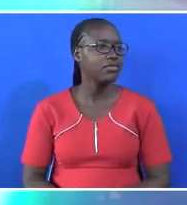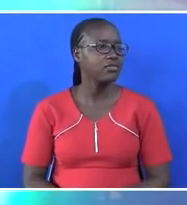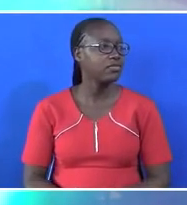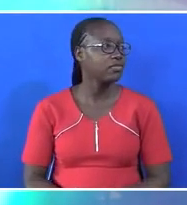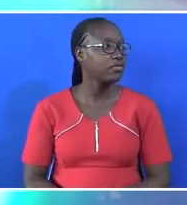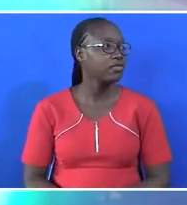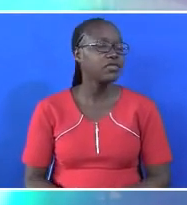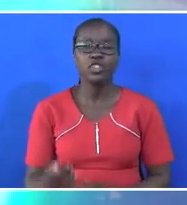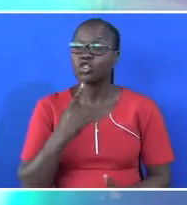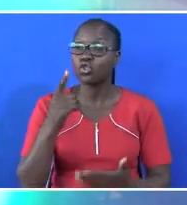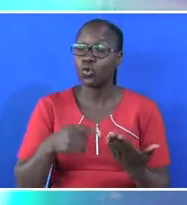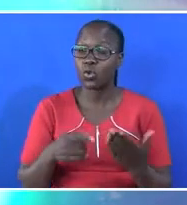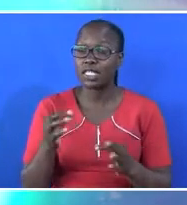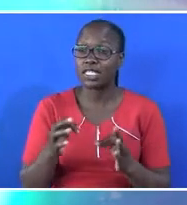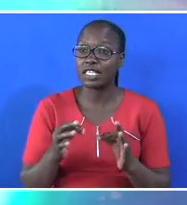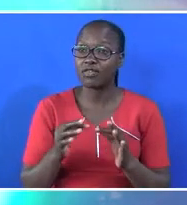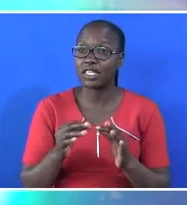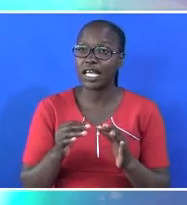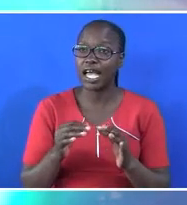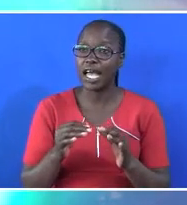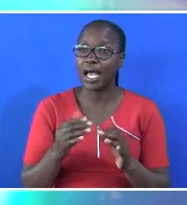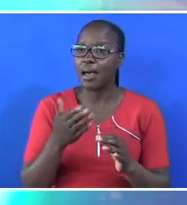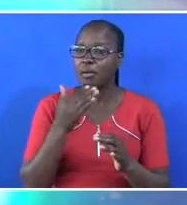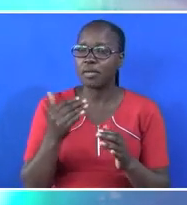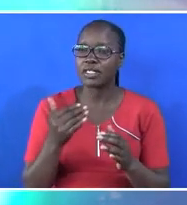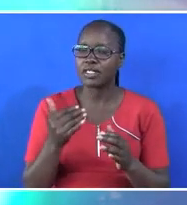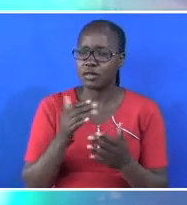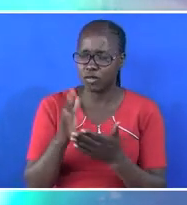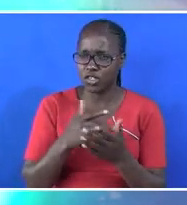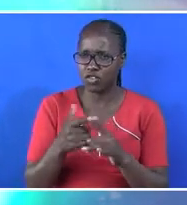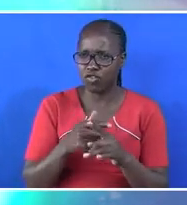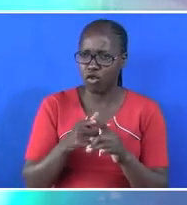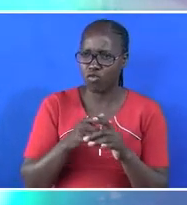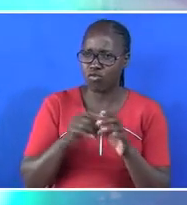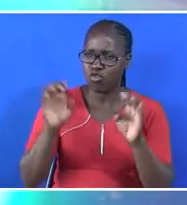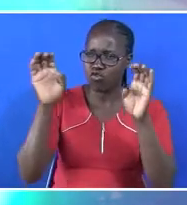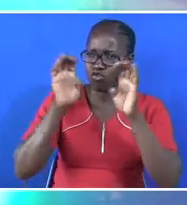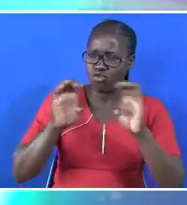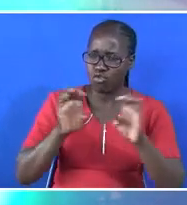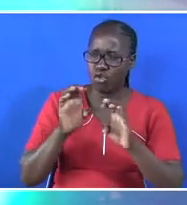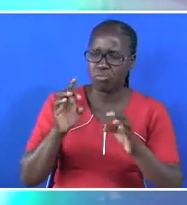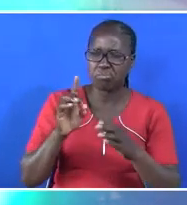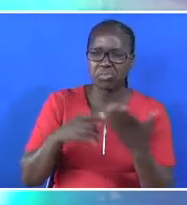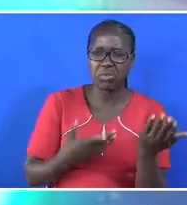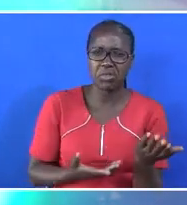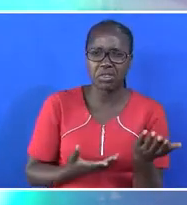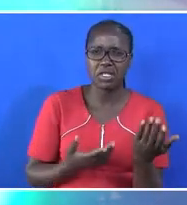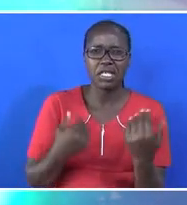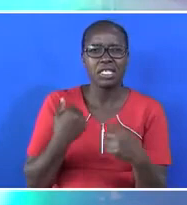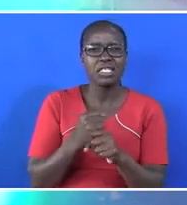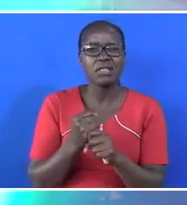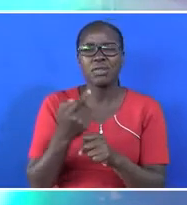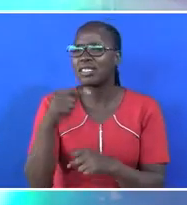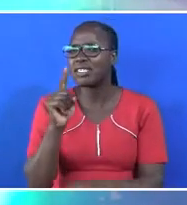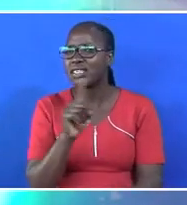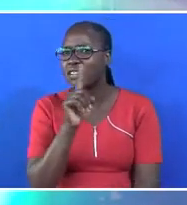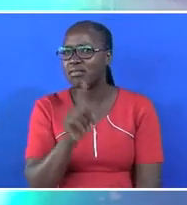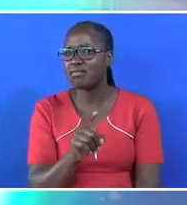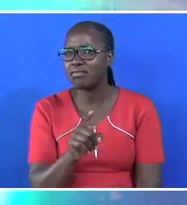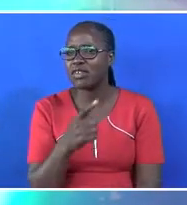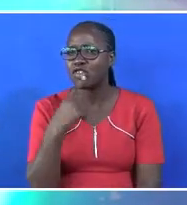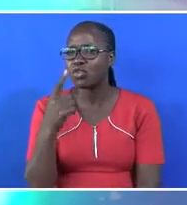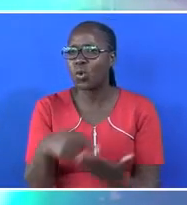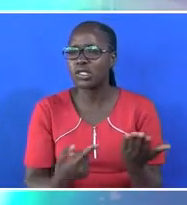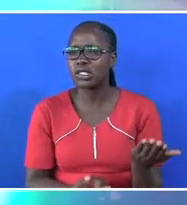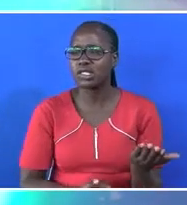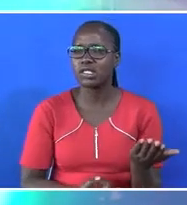So what if the trending music is from Europe? So what? Does that make it right? So